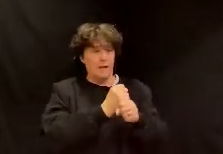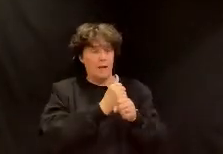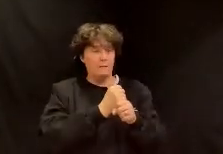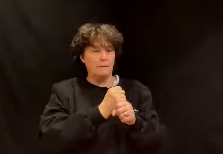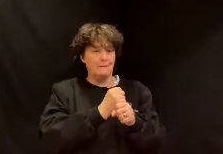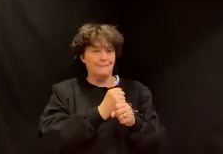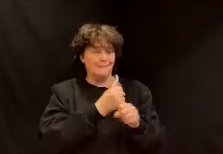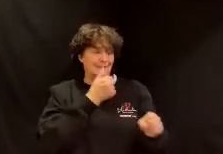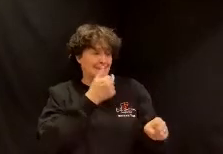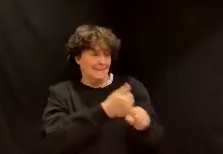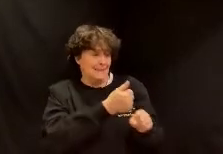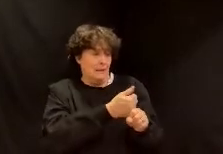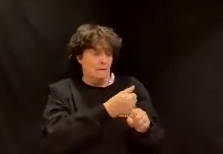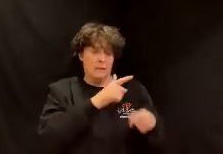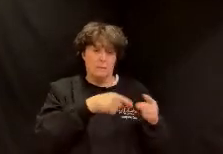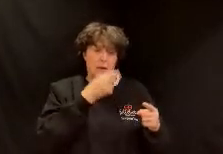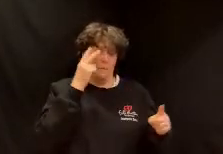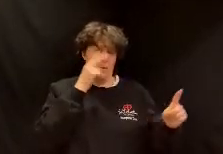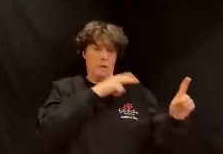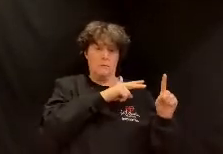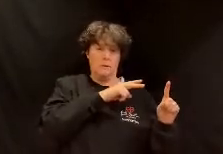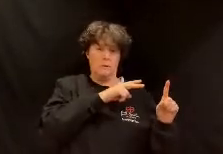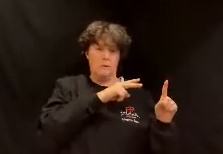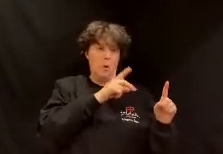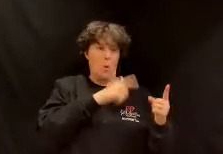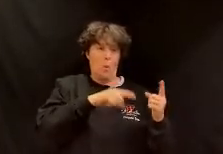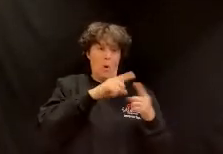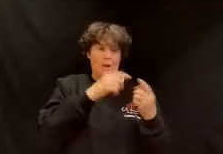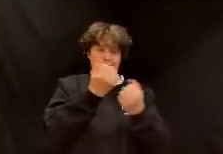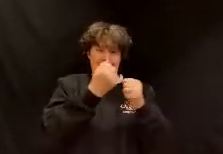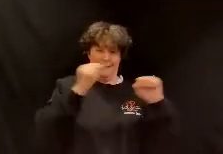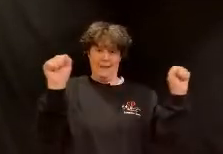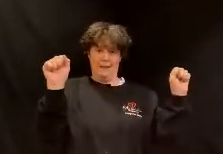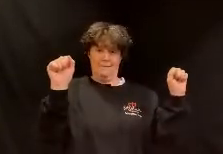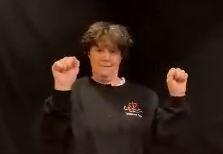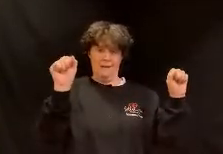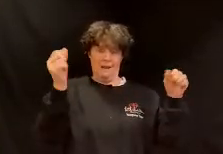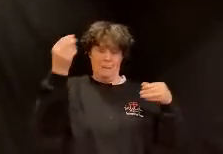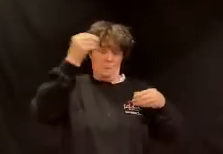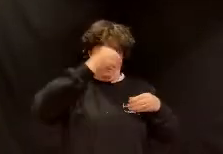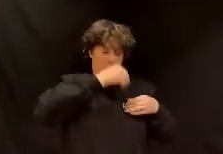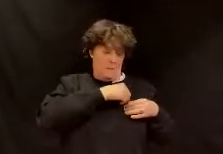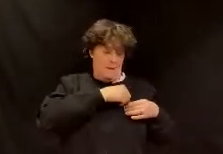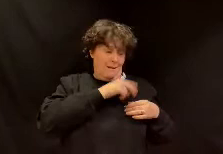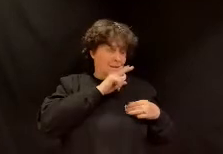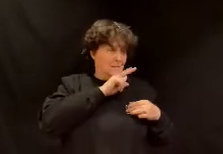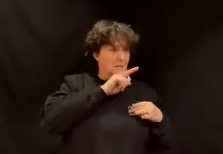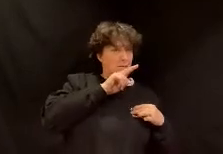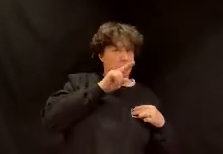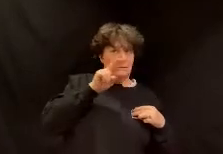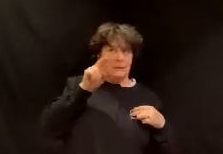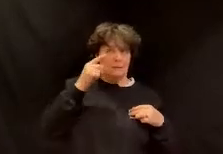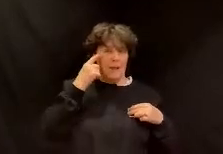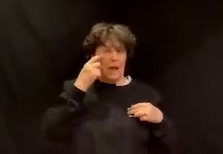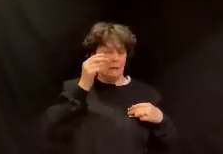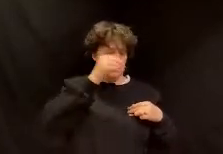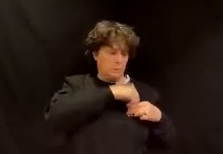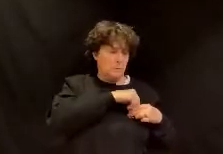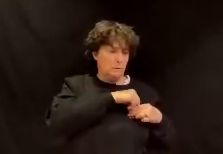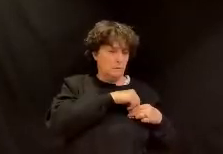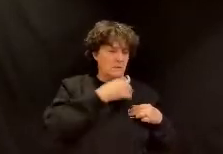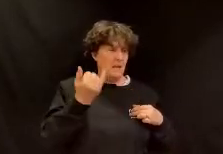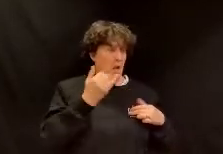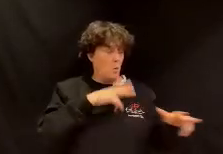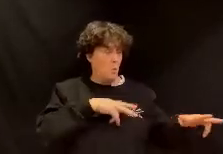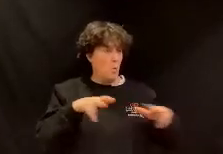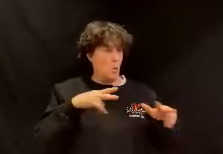the ability to be able to see. When you got born again, eyes got put in your heart. Now we can see things that nobody else can see. Now I don't have to walk